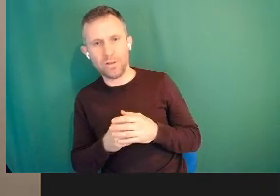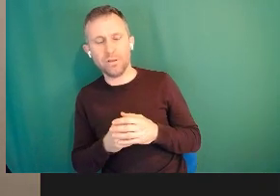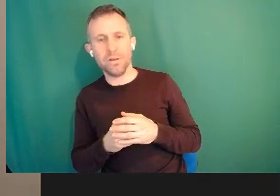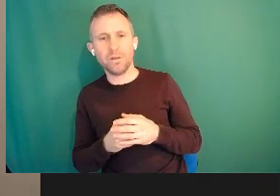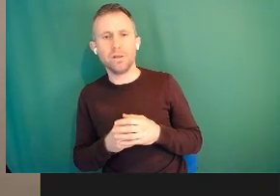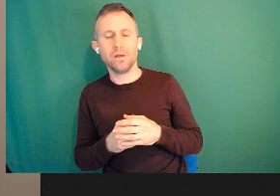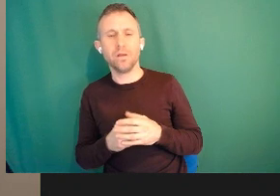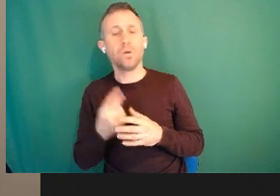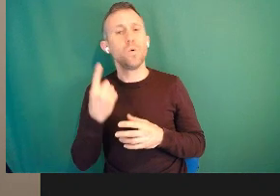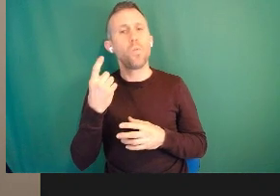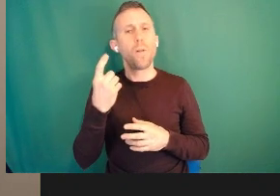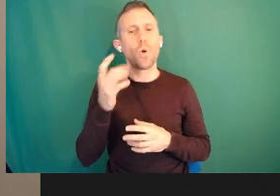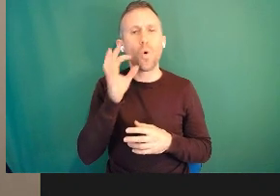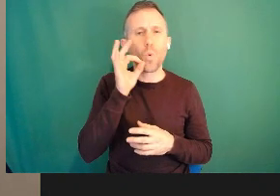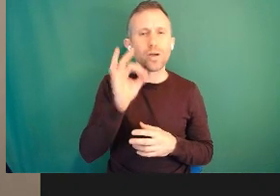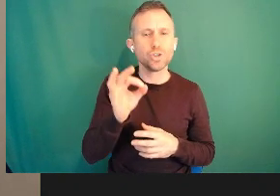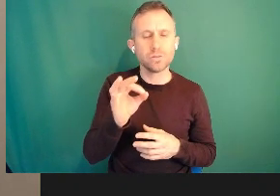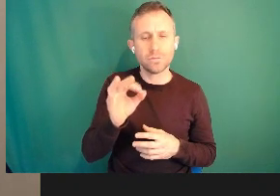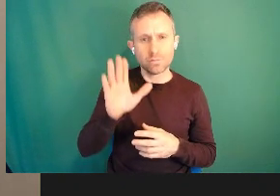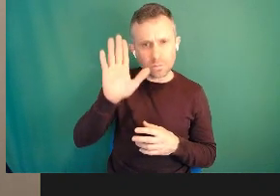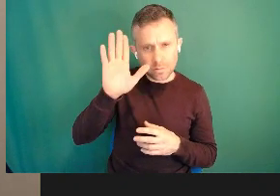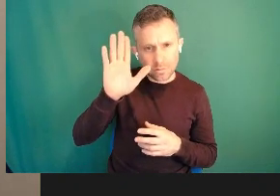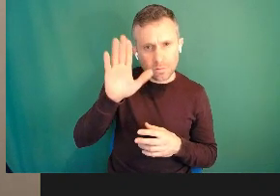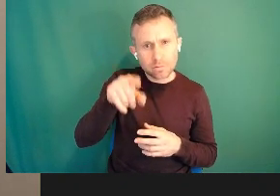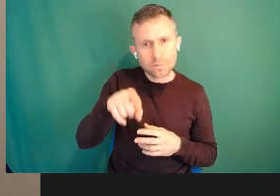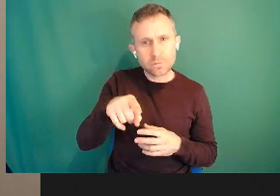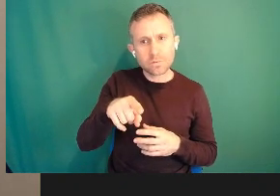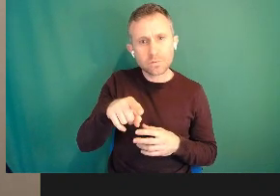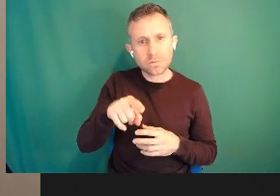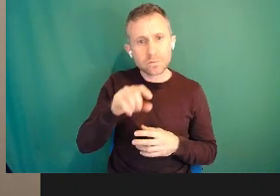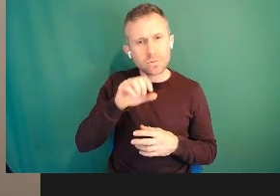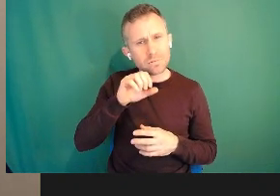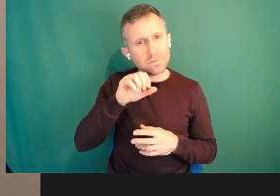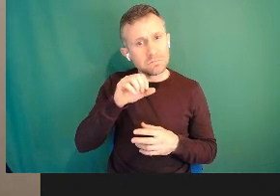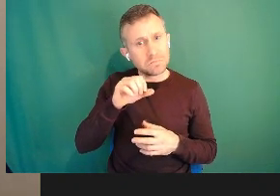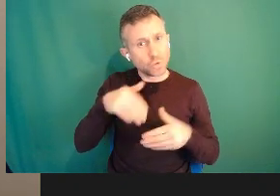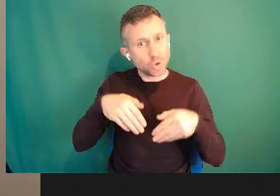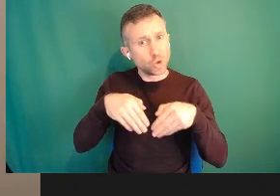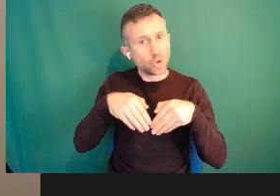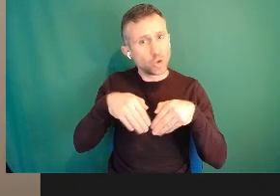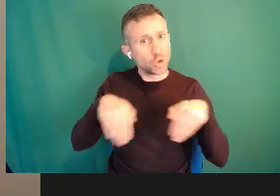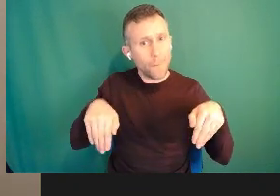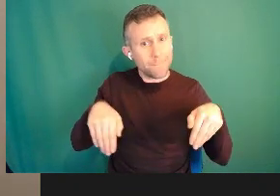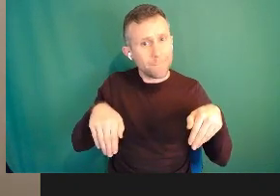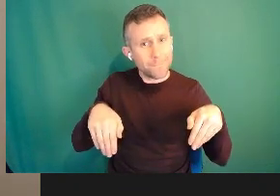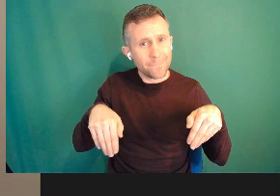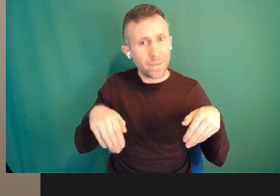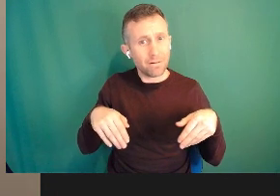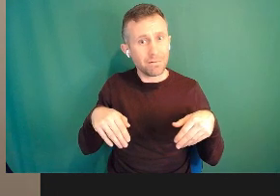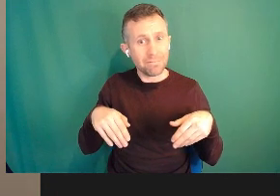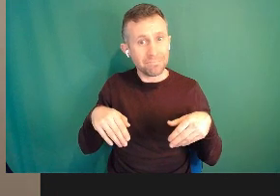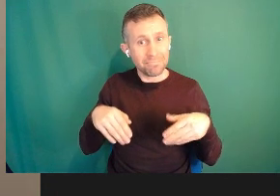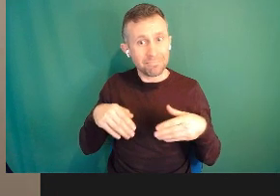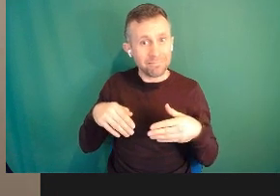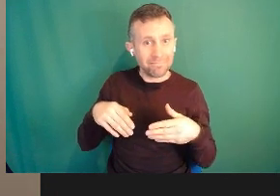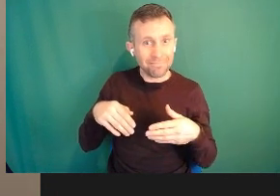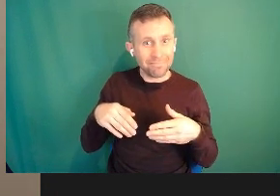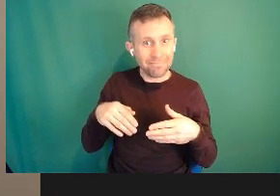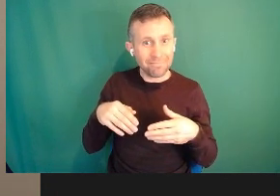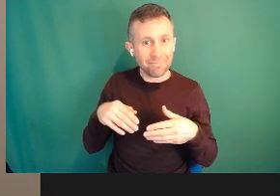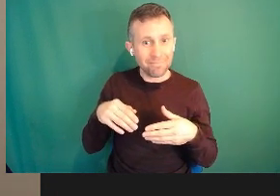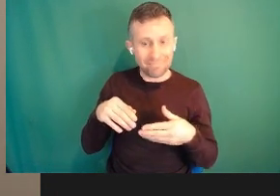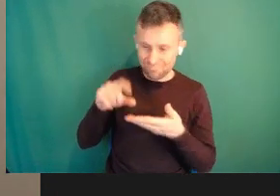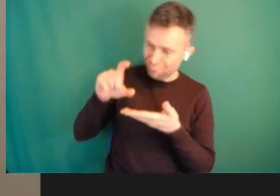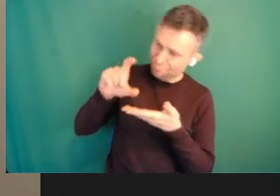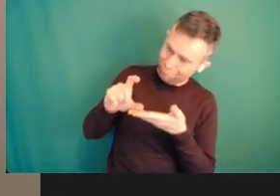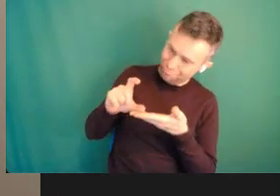now up like a little shop where you can sell little ghosts? We do have in our welcome area where you